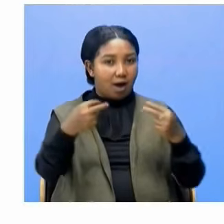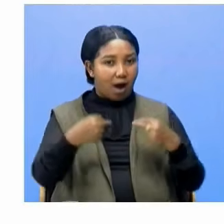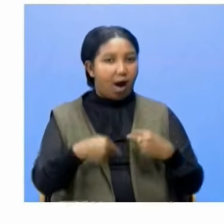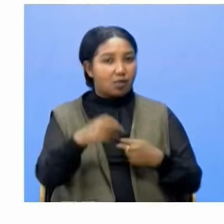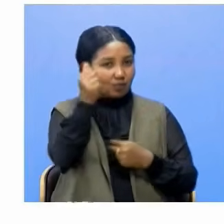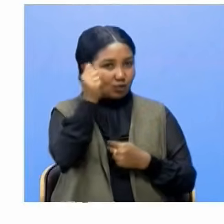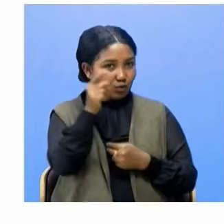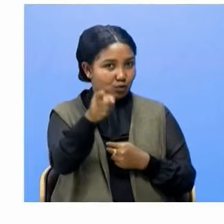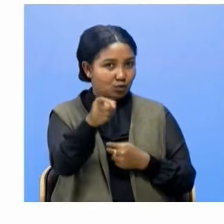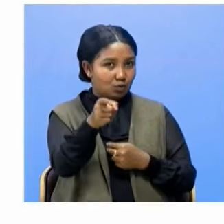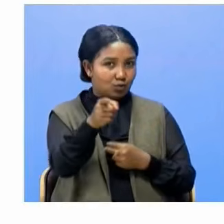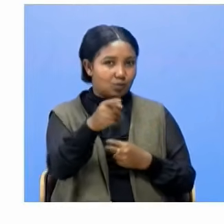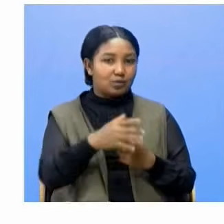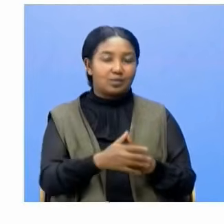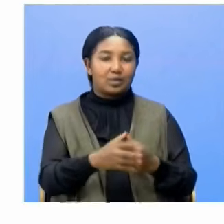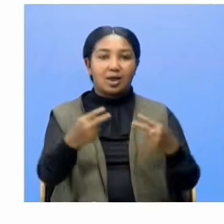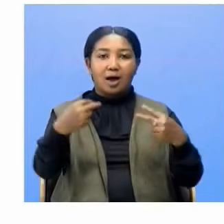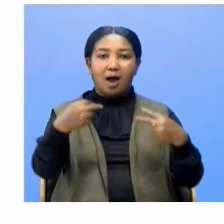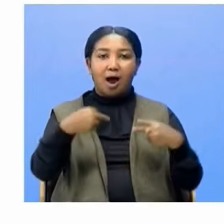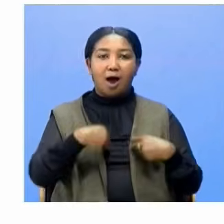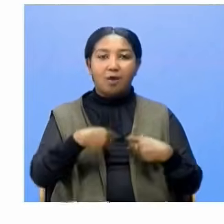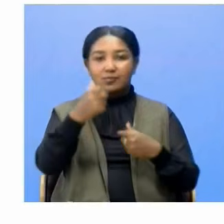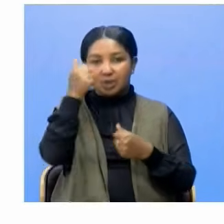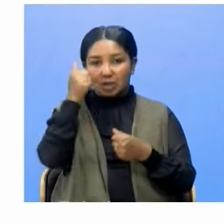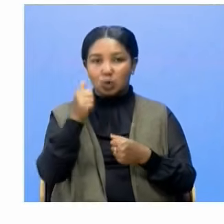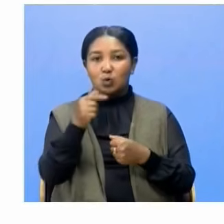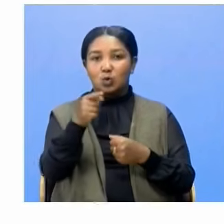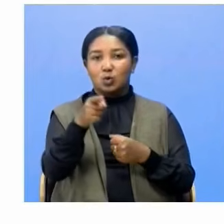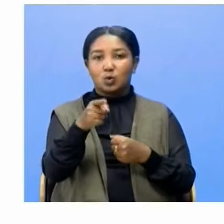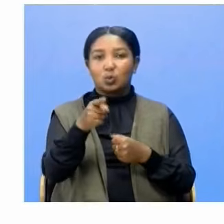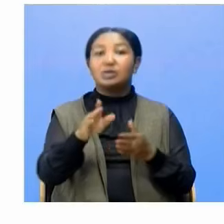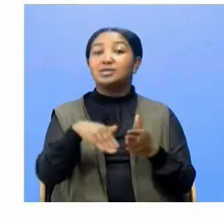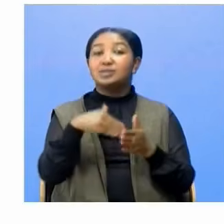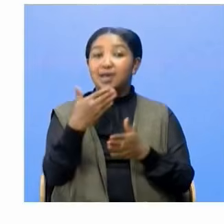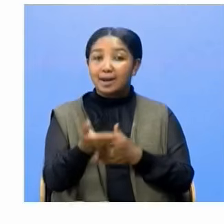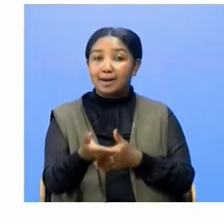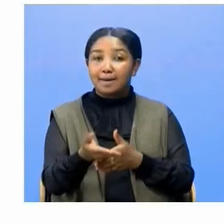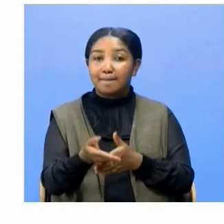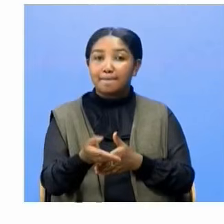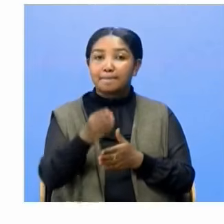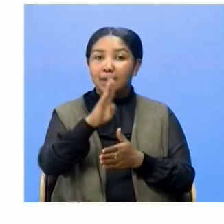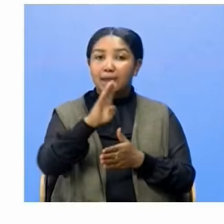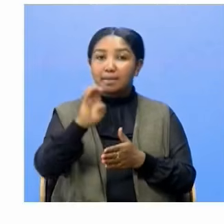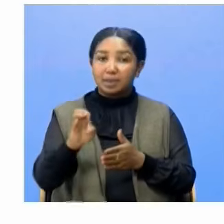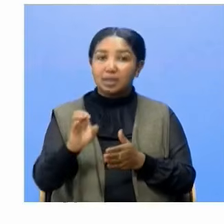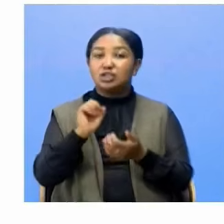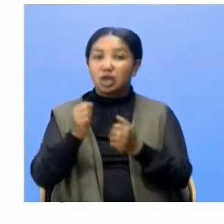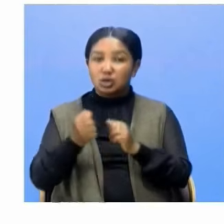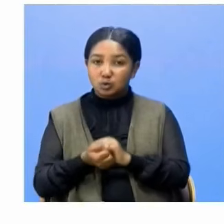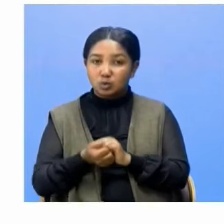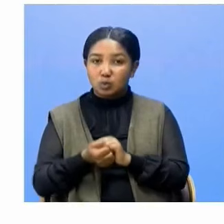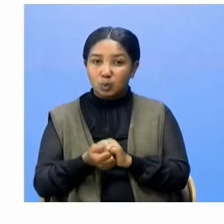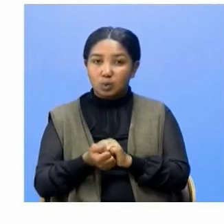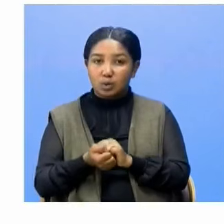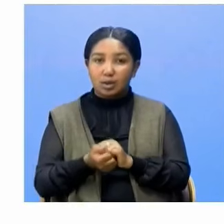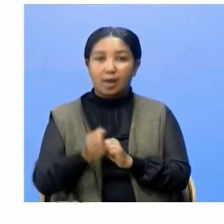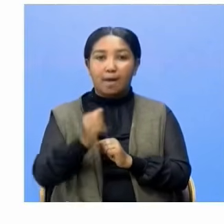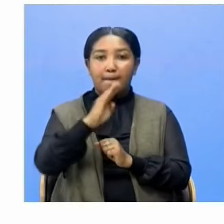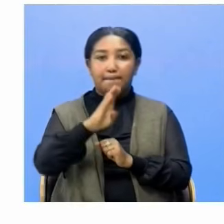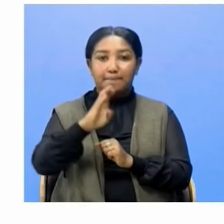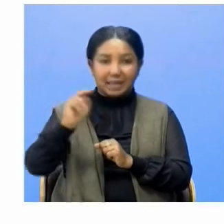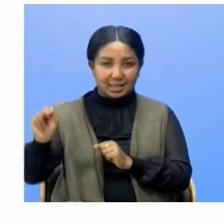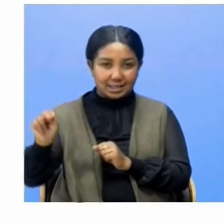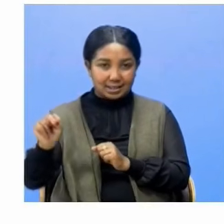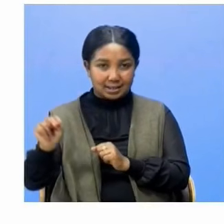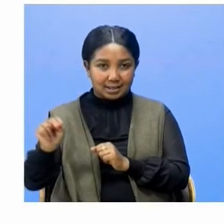you? Have you? Then be is changed into been. Have you